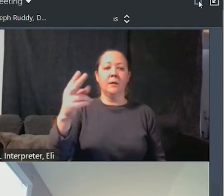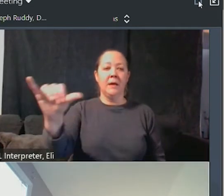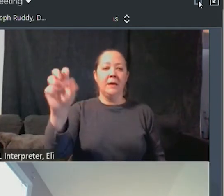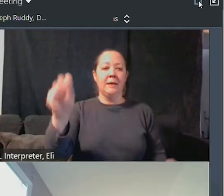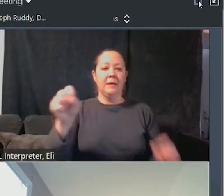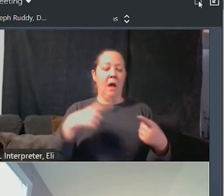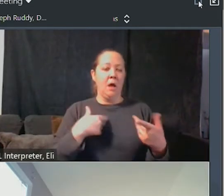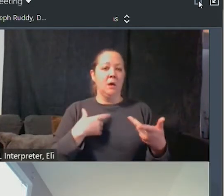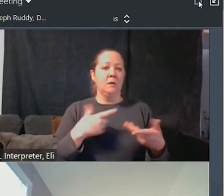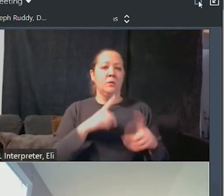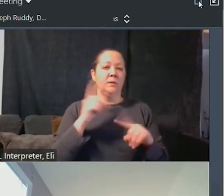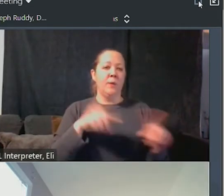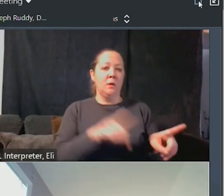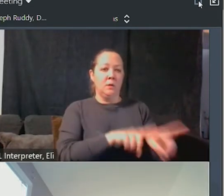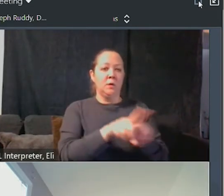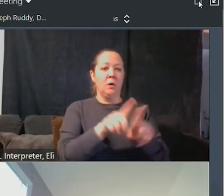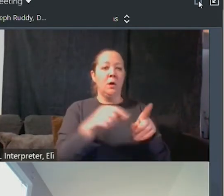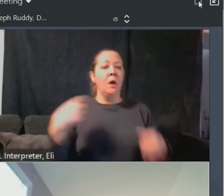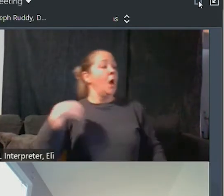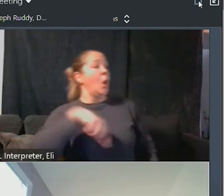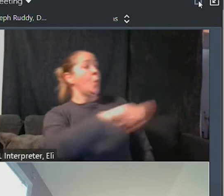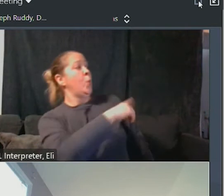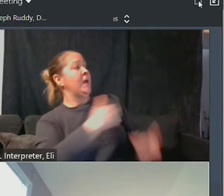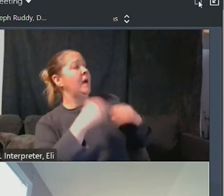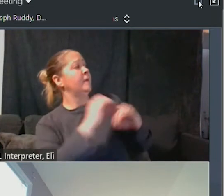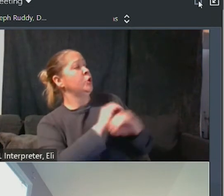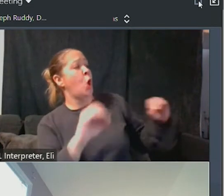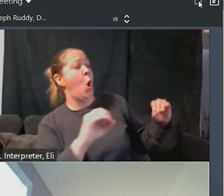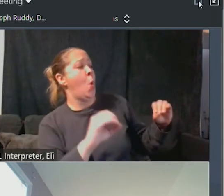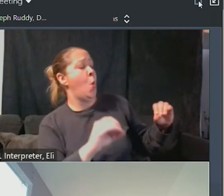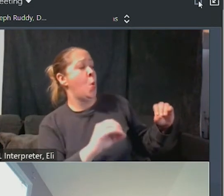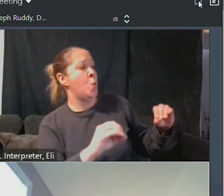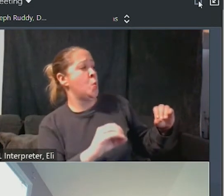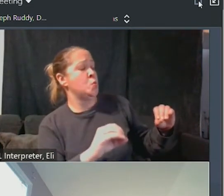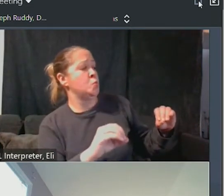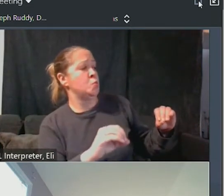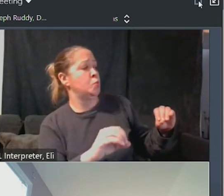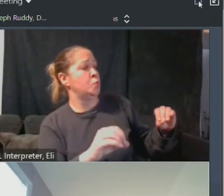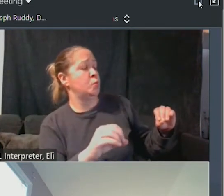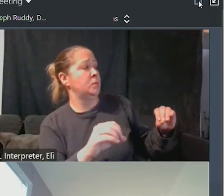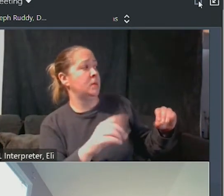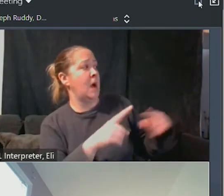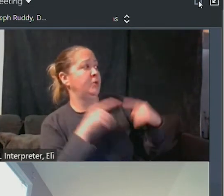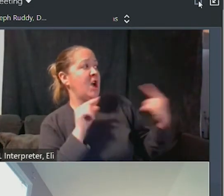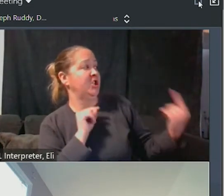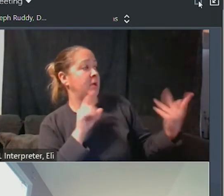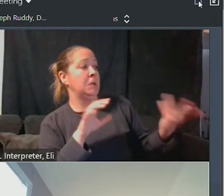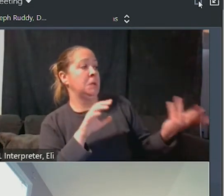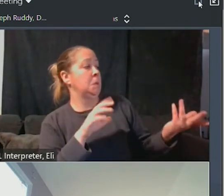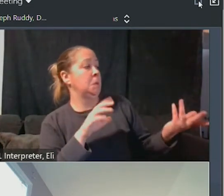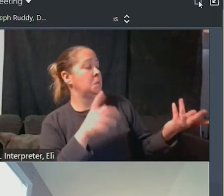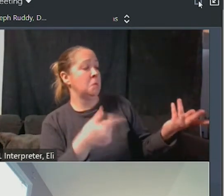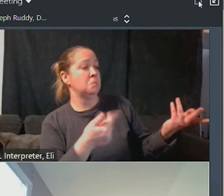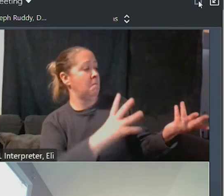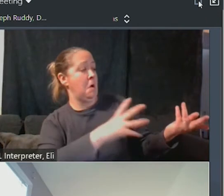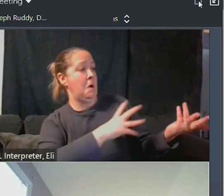We have no objection to the 18th of February. If that's, if the Madam Chair believes that's the best path forward based